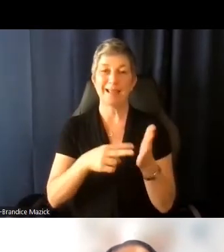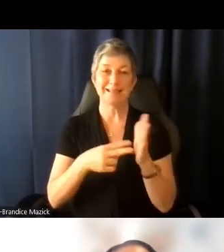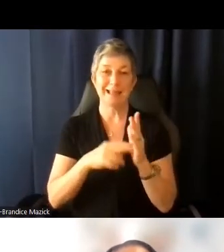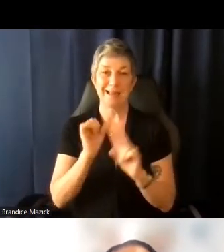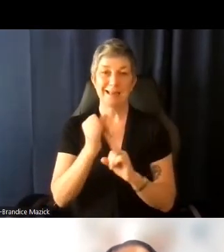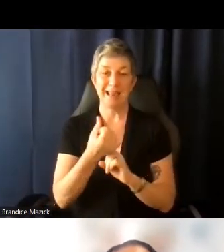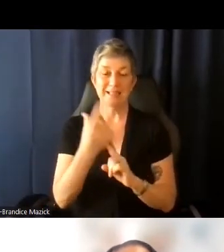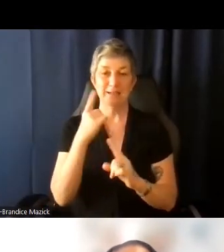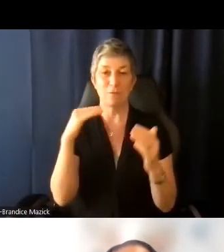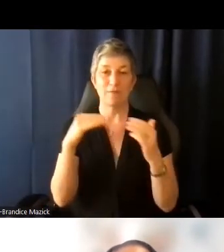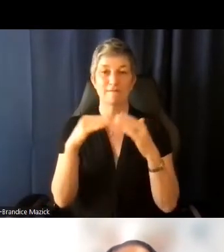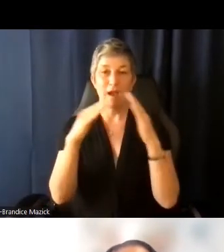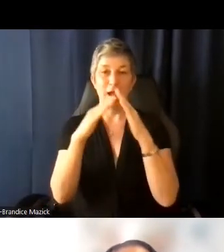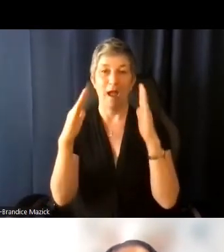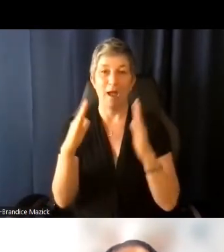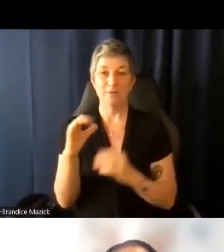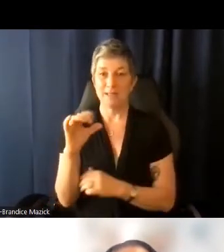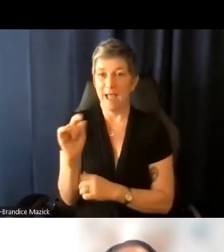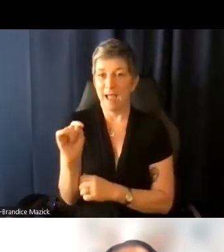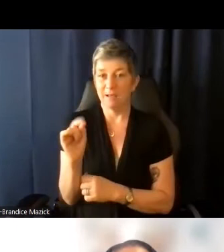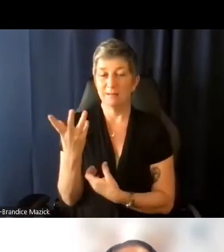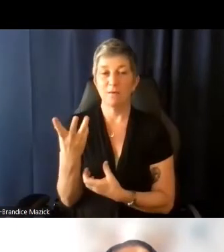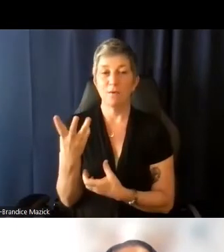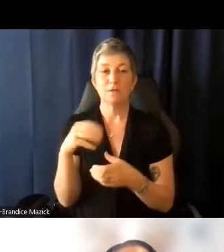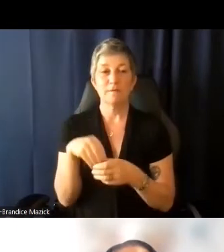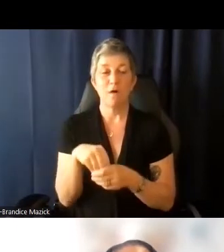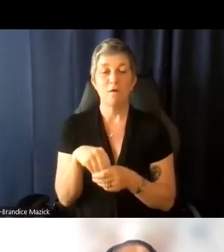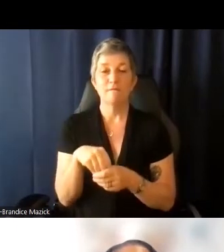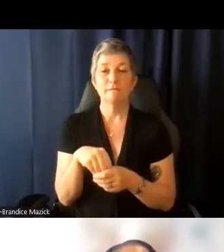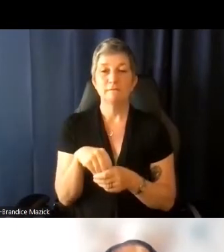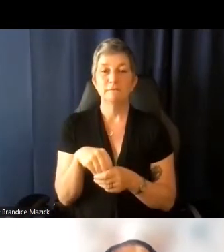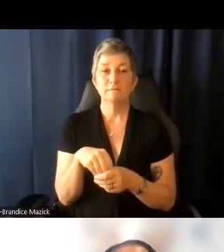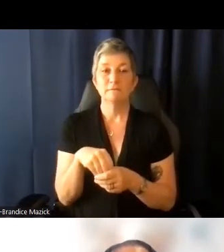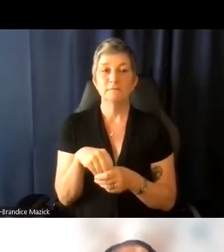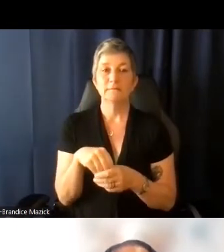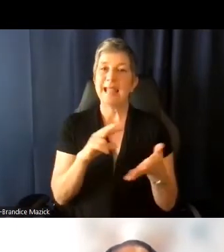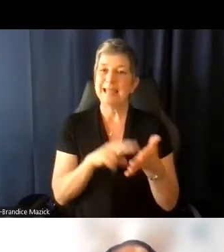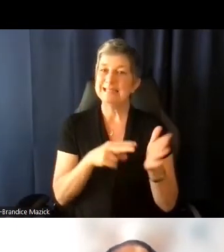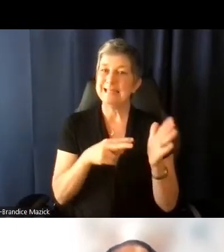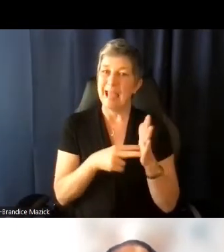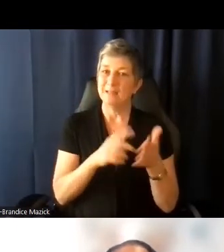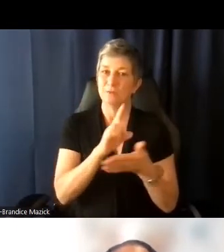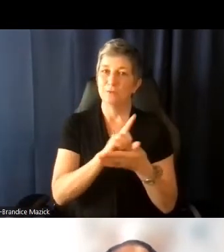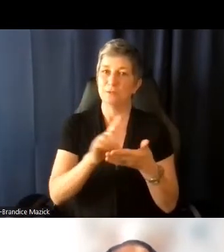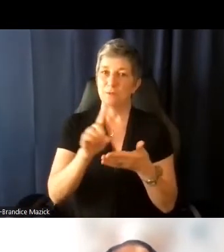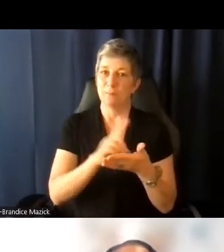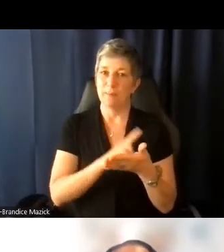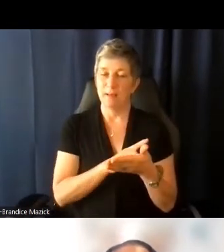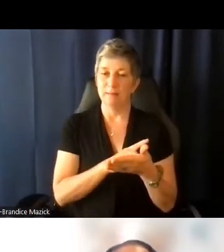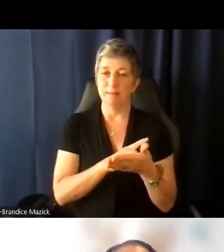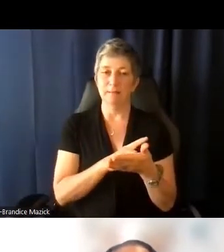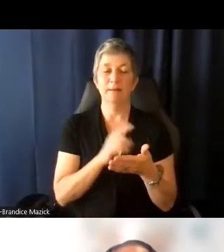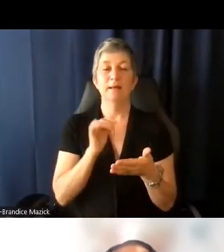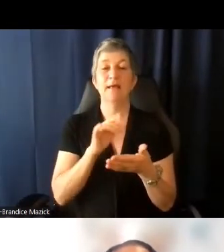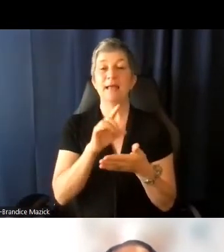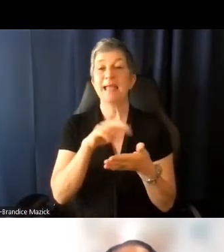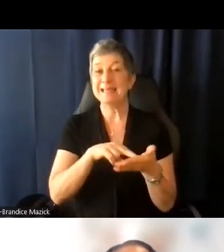Fair Housing Act involve intent to discriminate. So this intent can